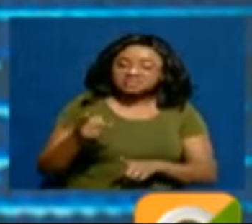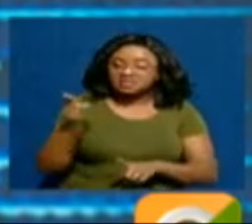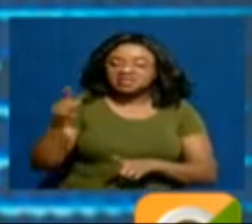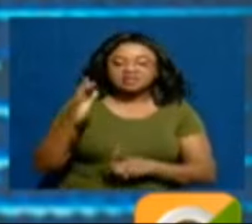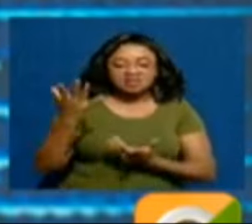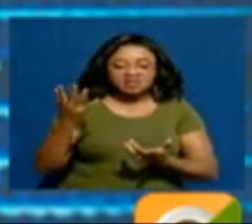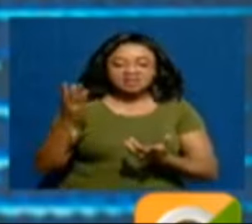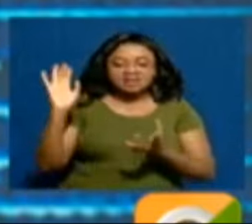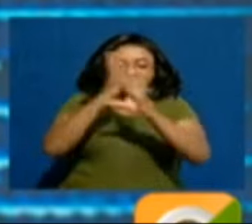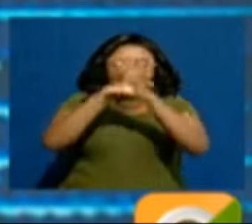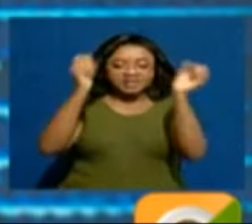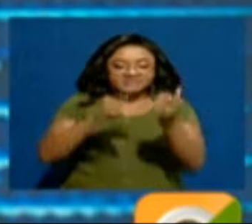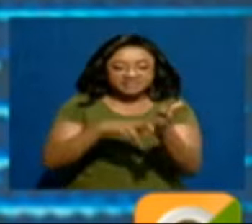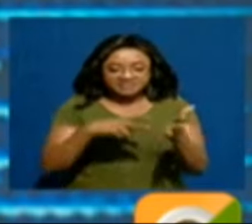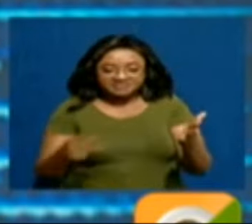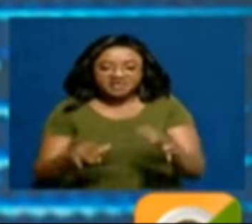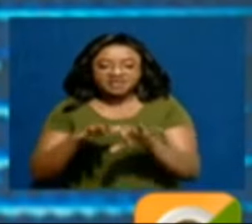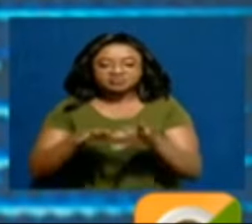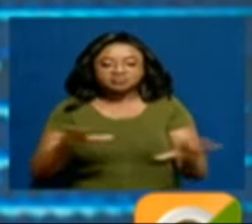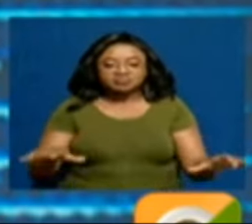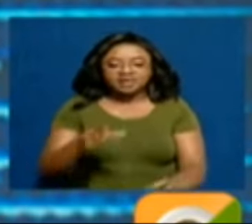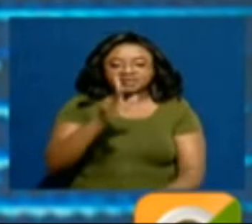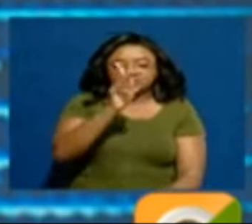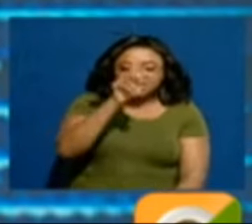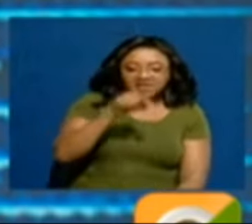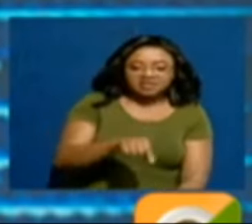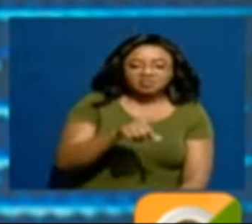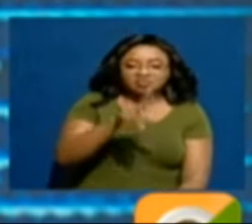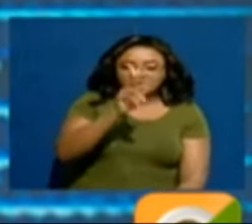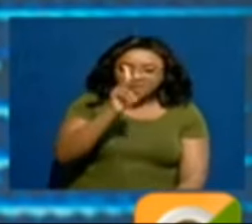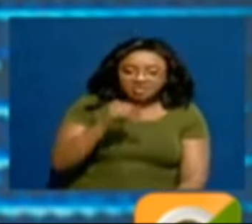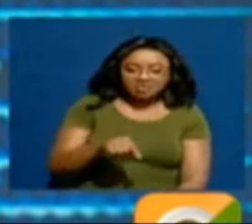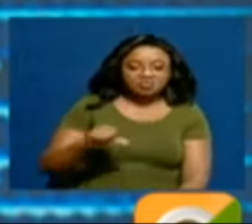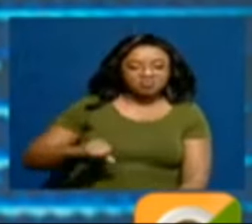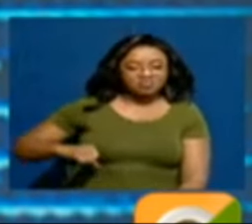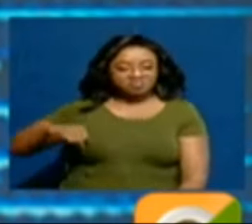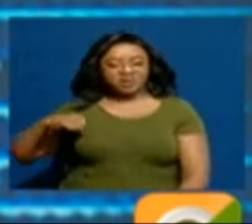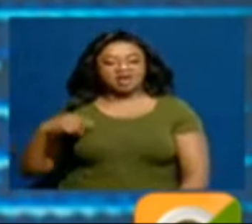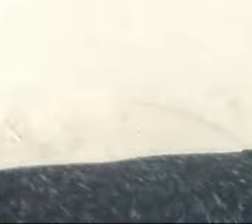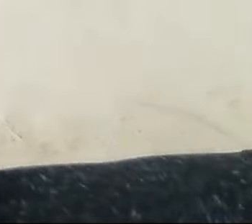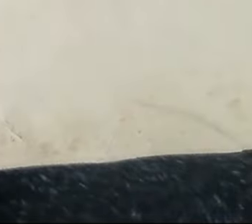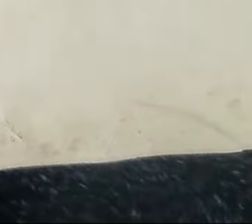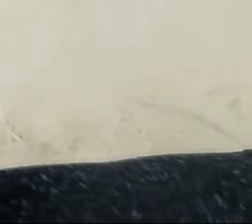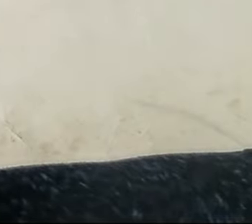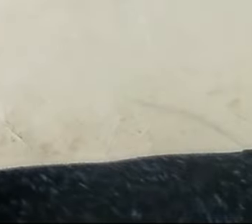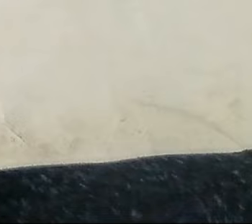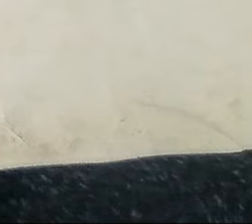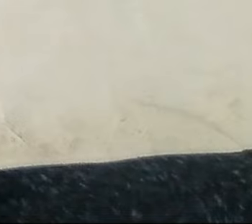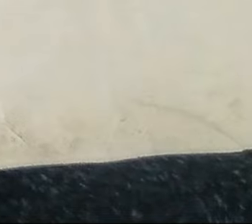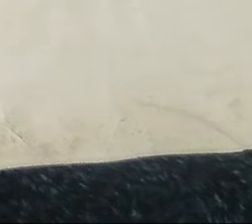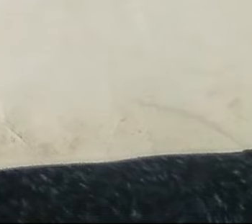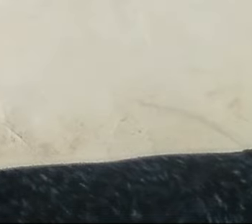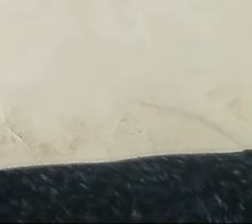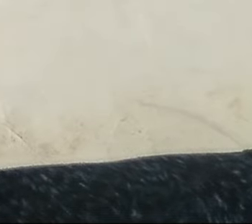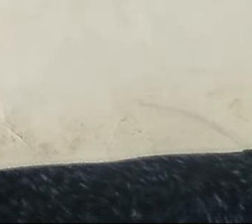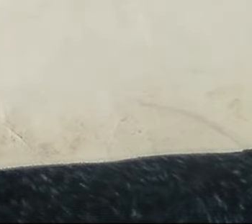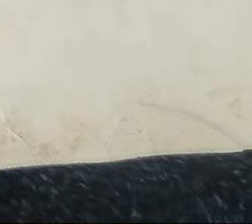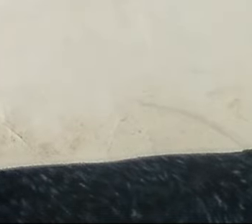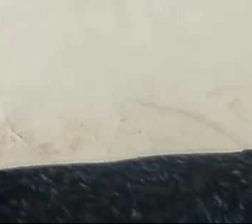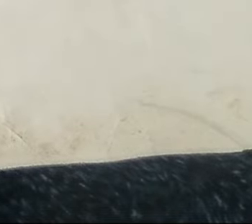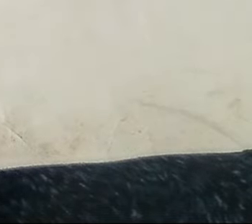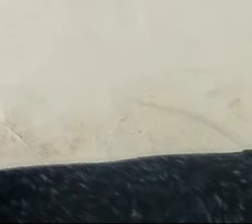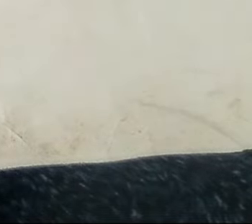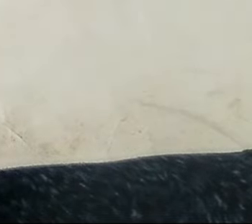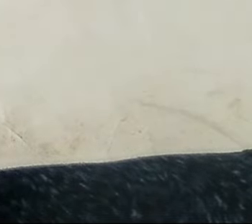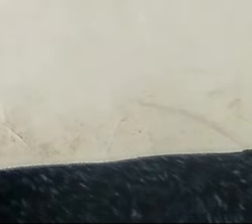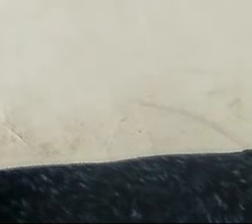Airways. This is the pride of Africa. It should be the pride of Kenya. Call even churches. I